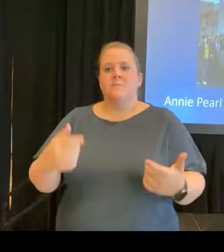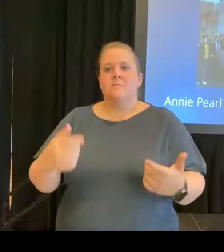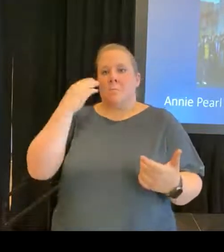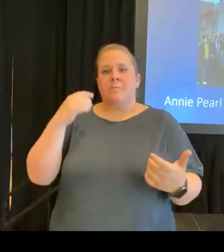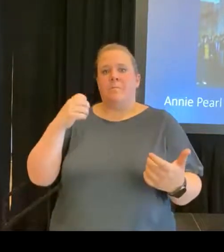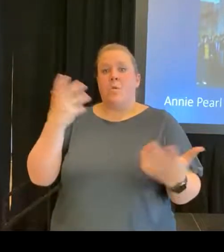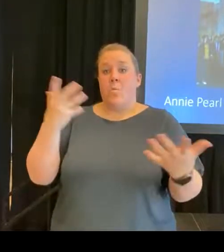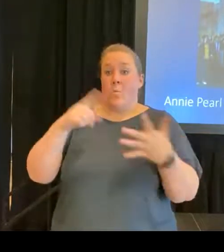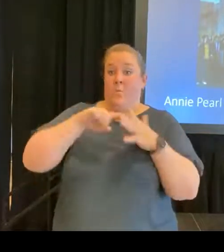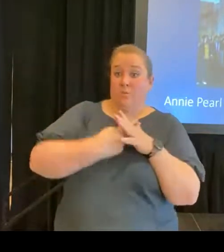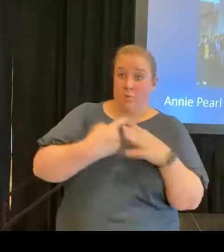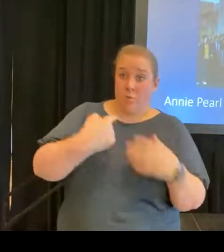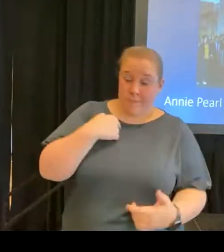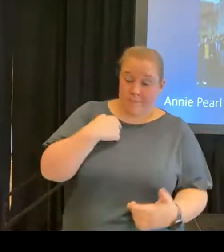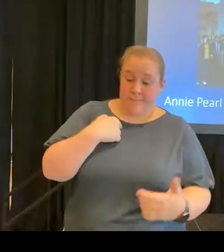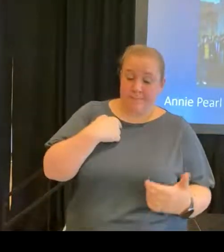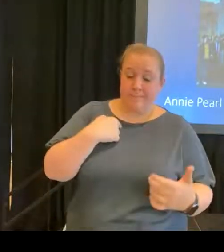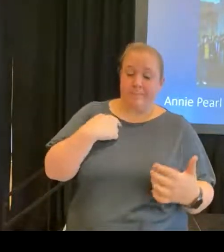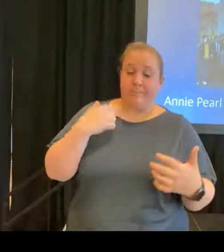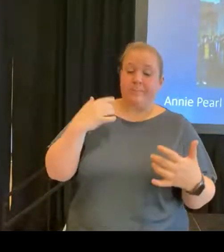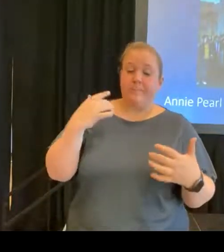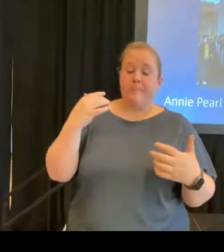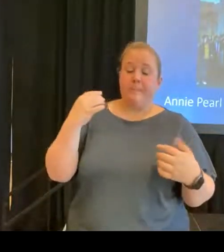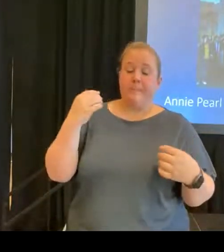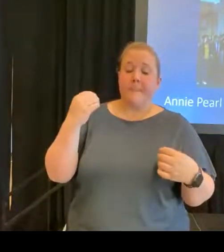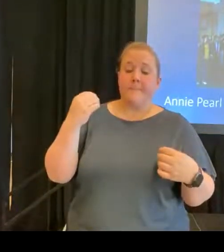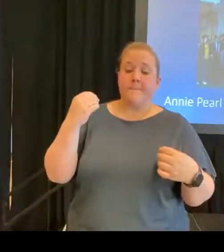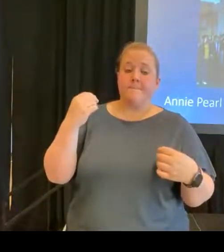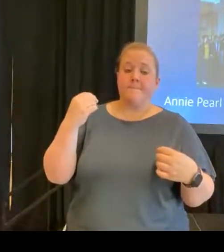what started me was